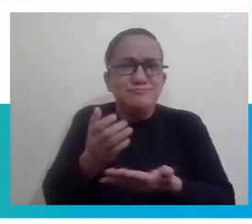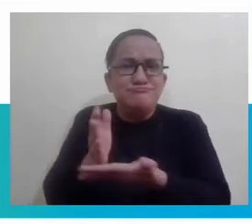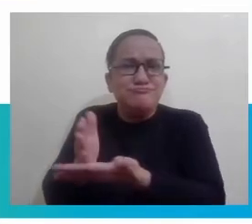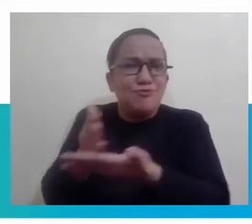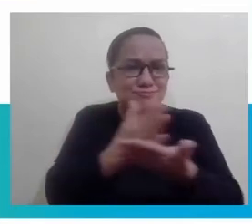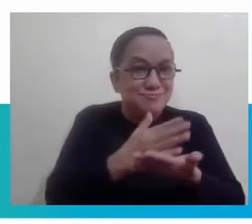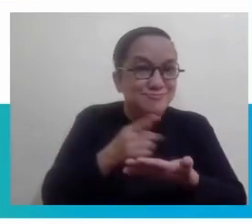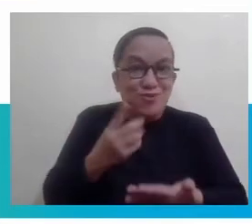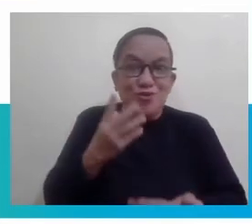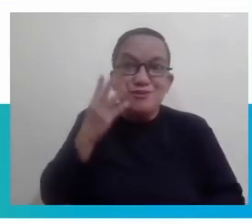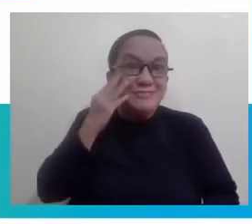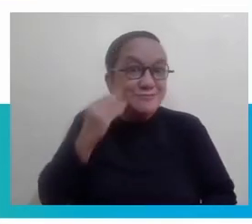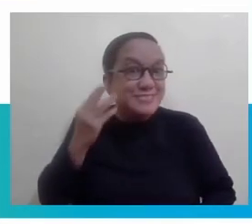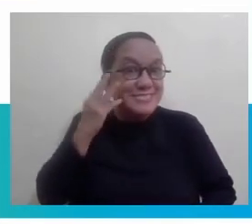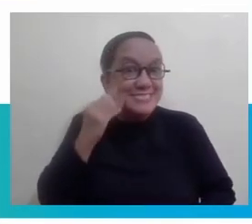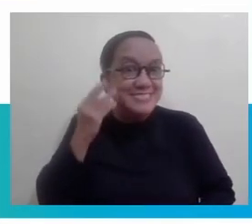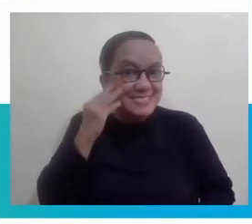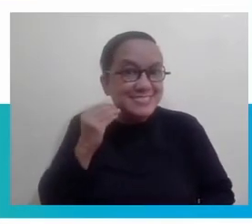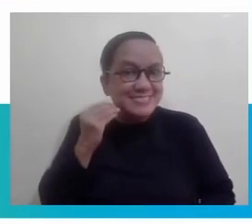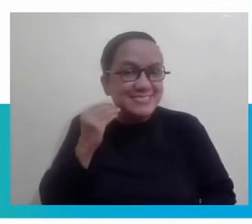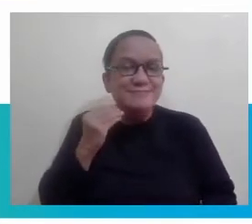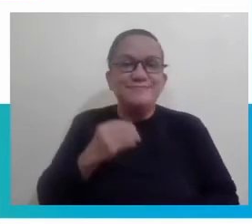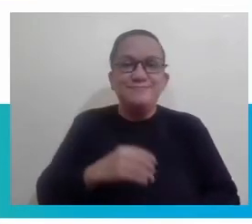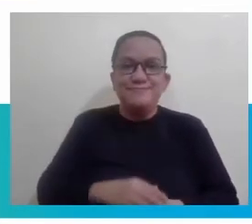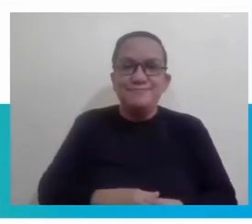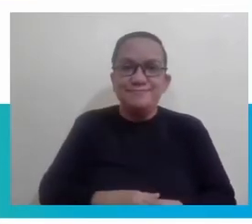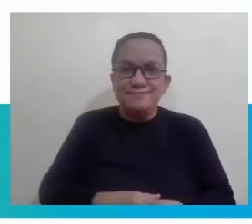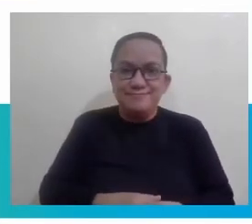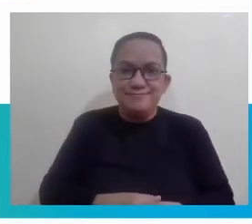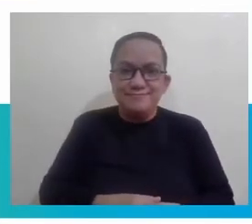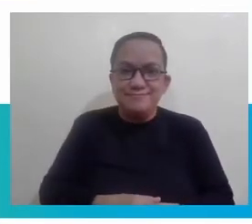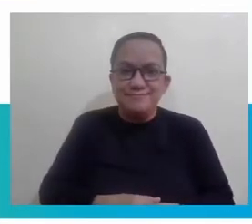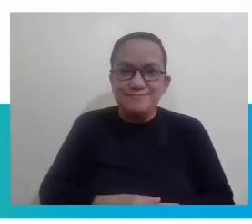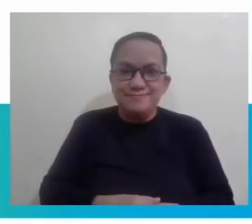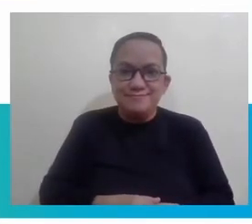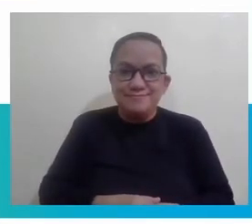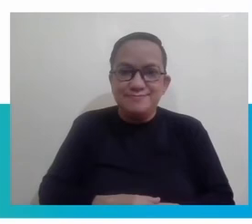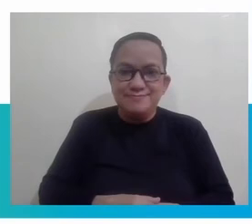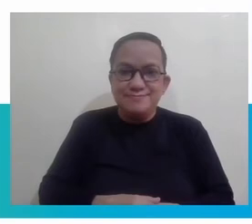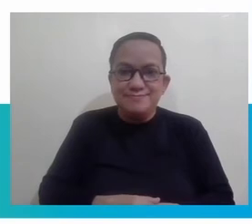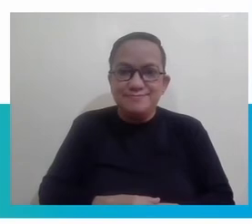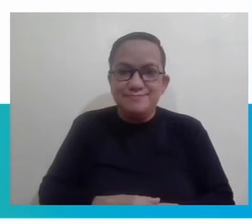the impact of COVID-19 in Fiji